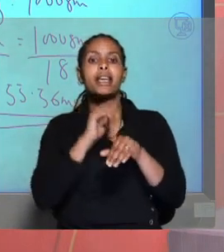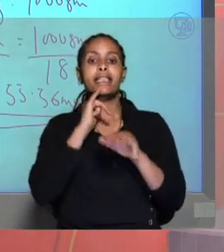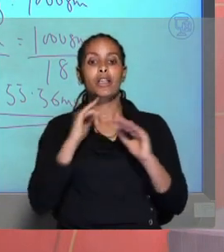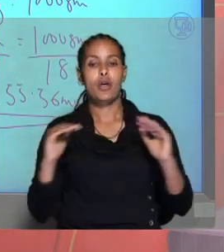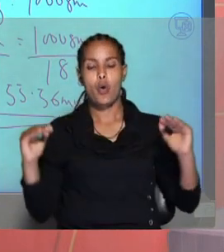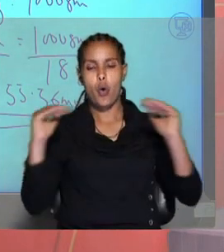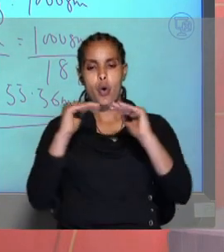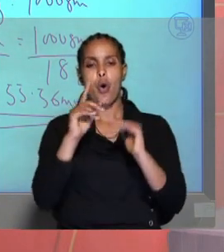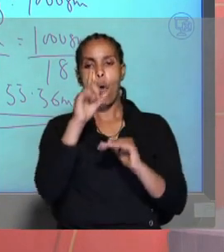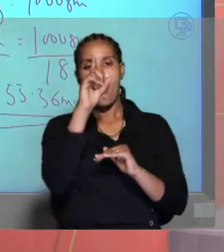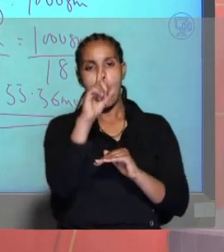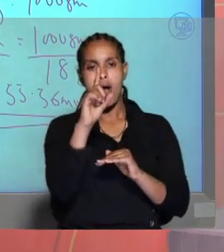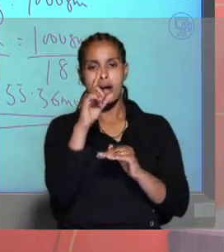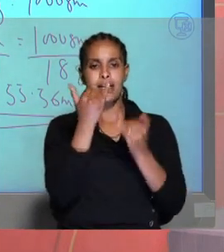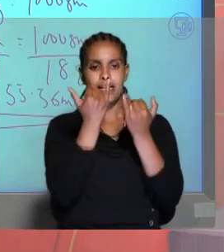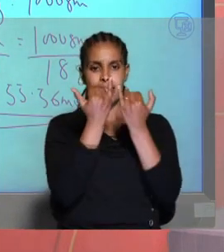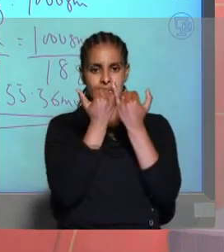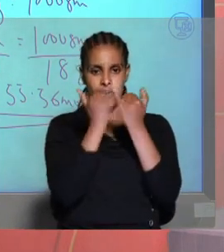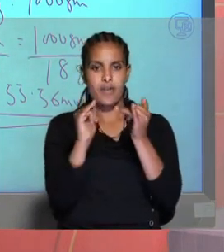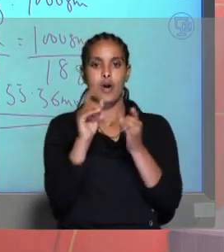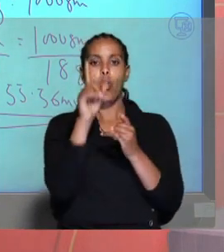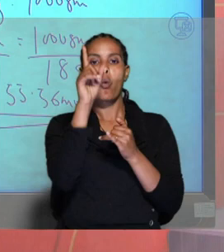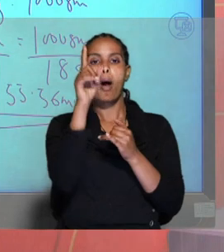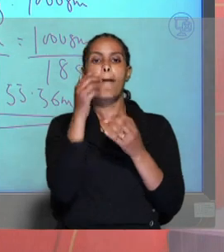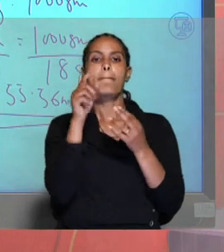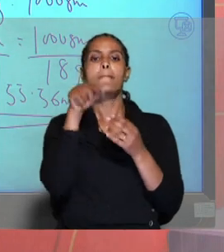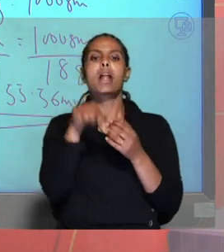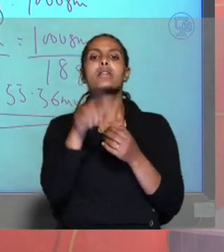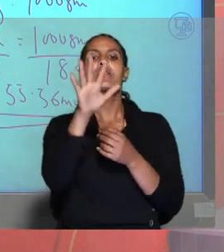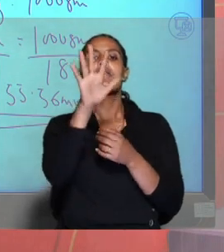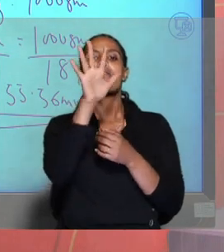Equal 1 divided by 1 plus